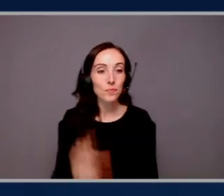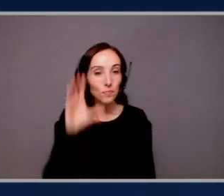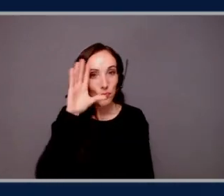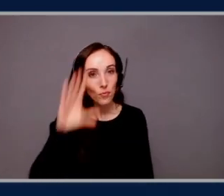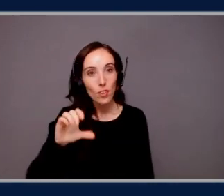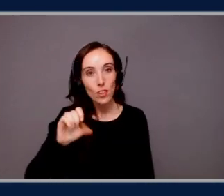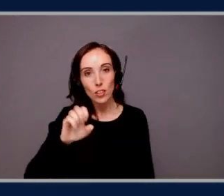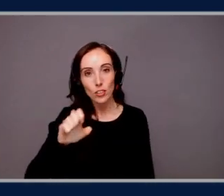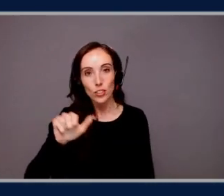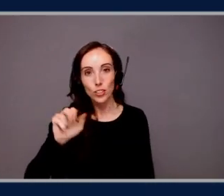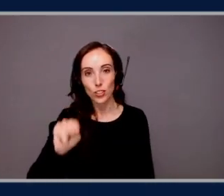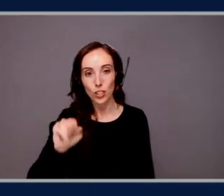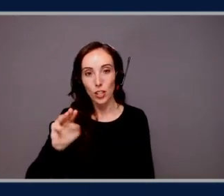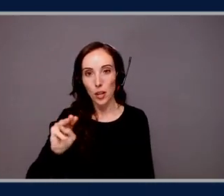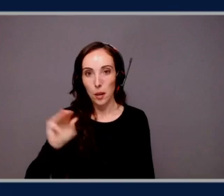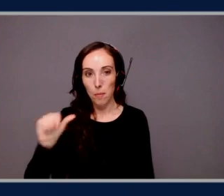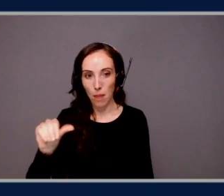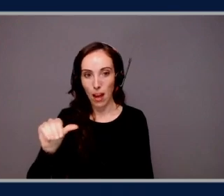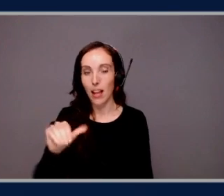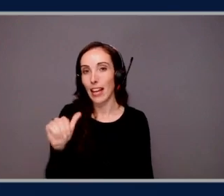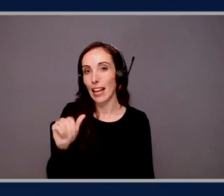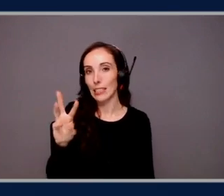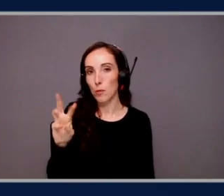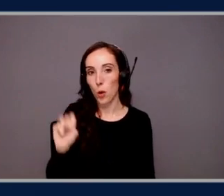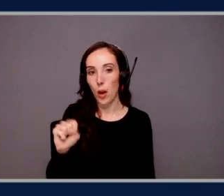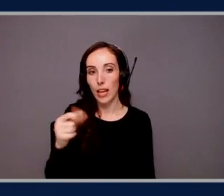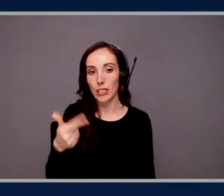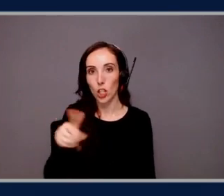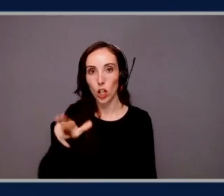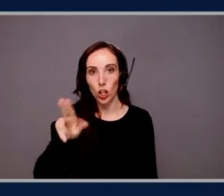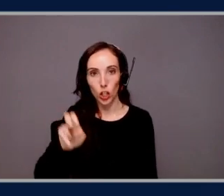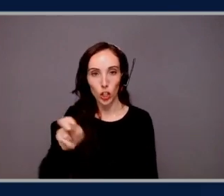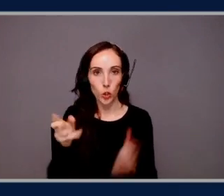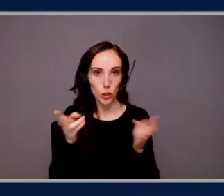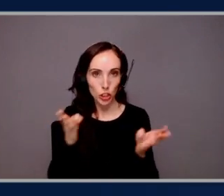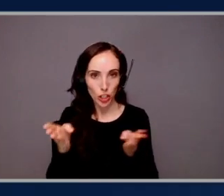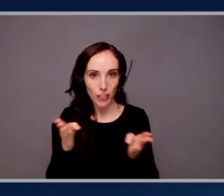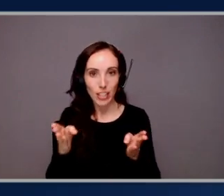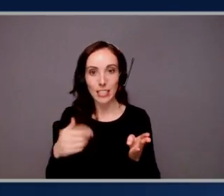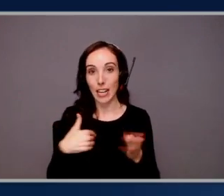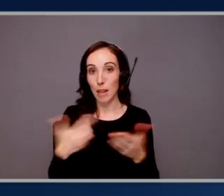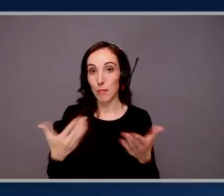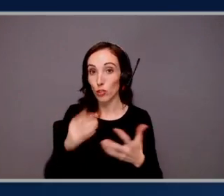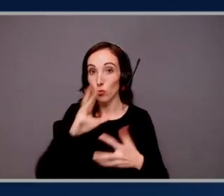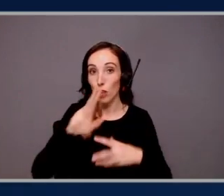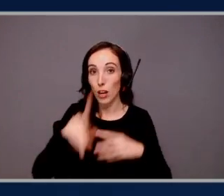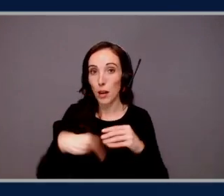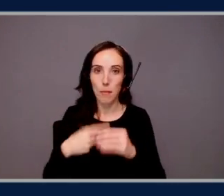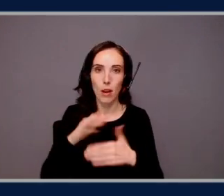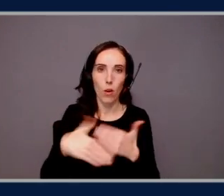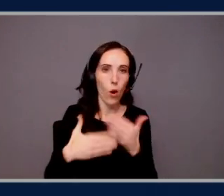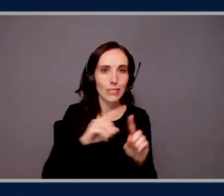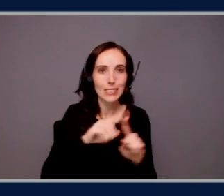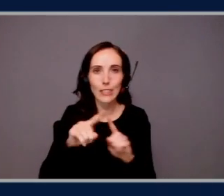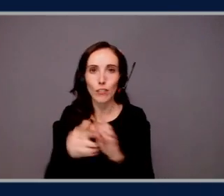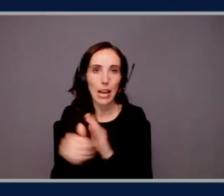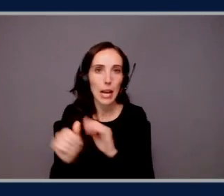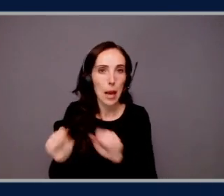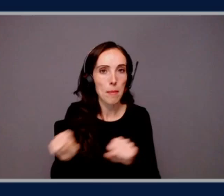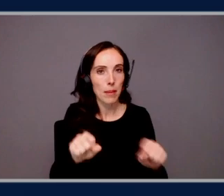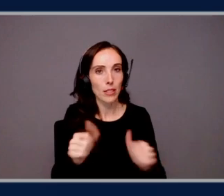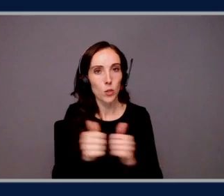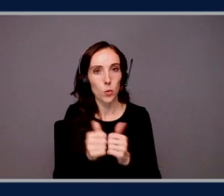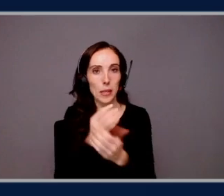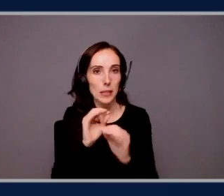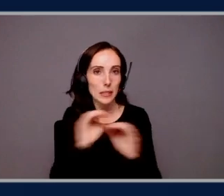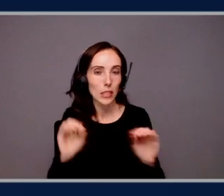the AWS Glue service, and I'm also here to talk about all of our new Zero-ETL capabilities that we just launched. Yeah, so tell us about what it is that